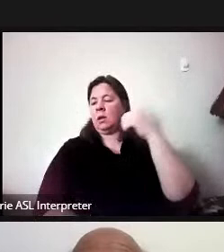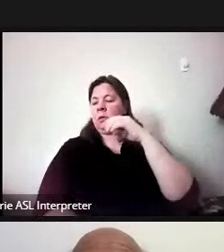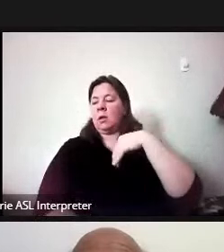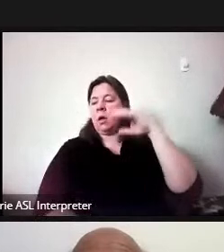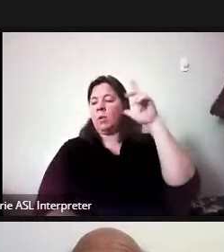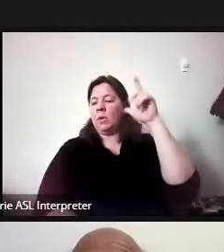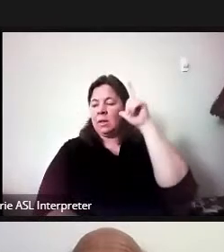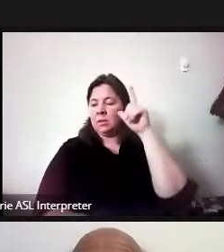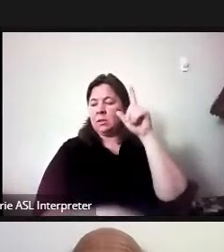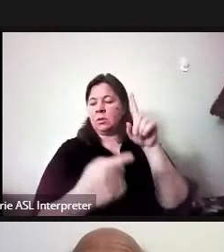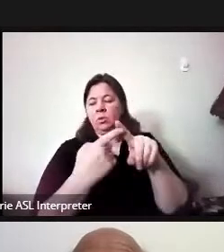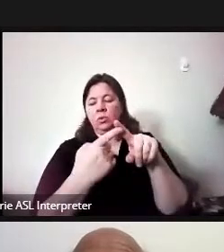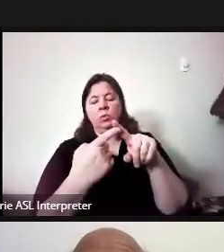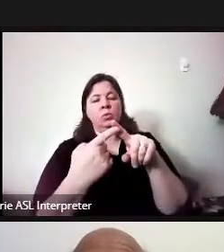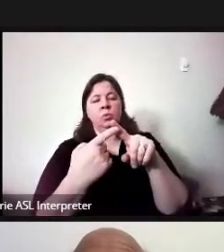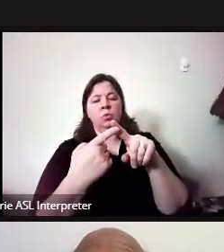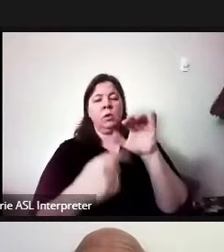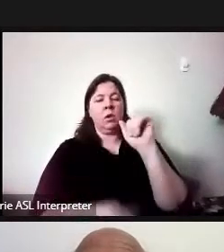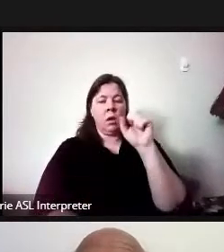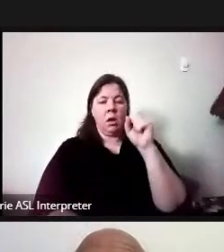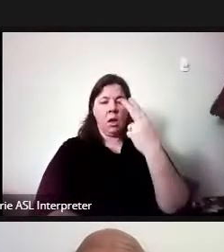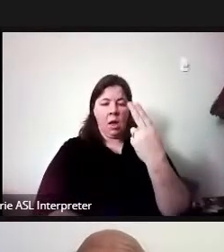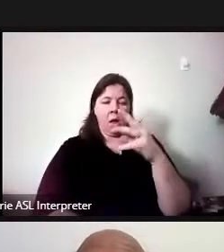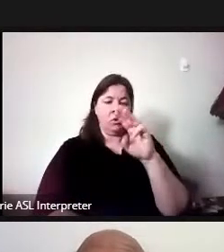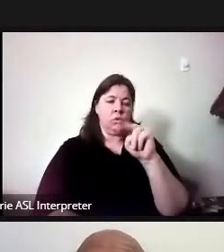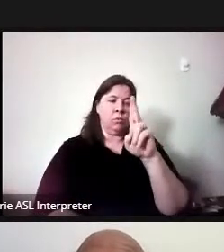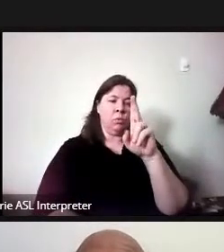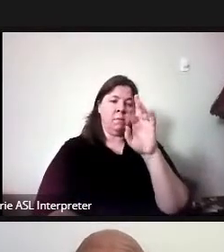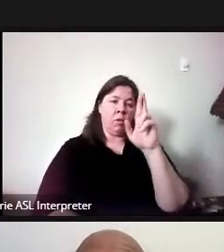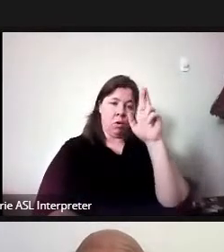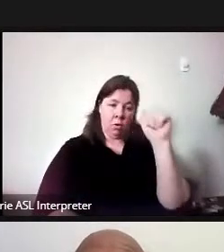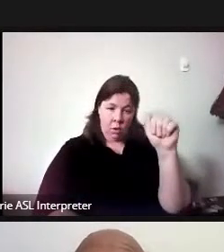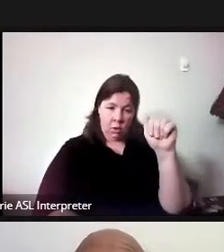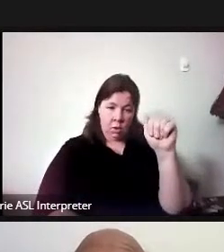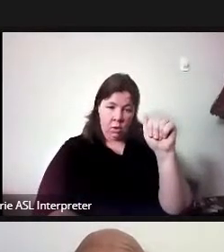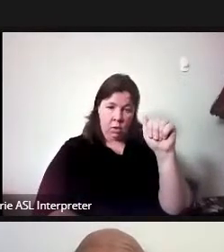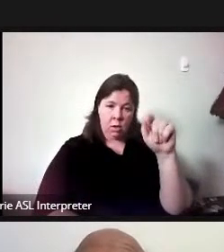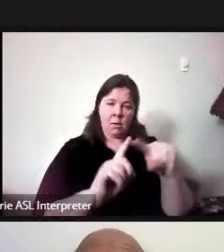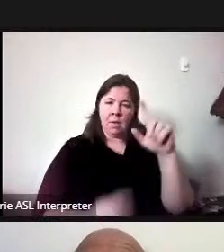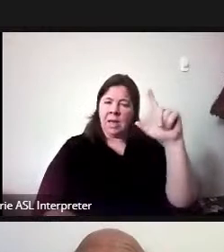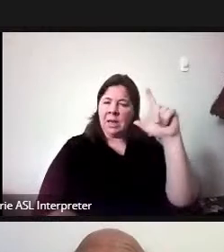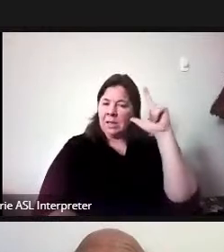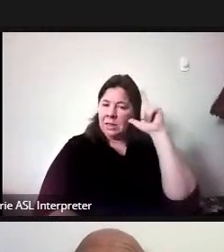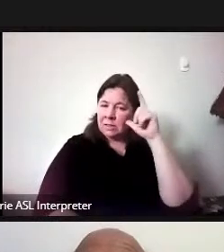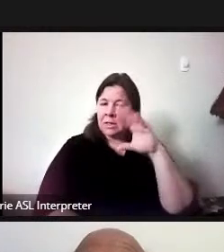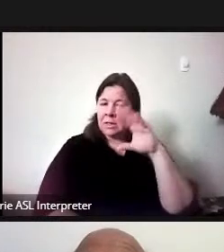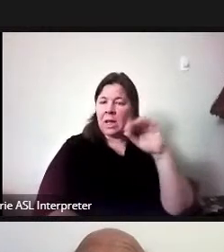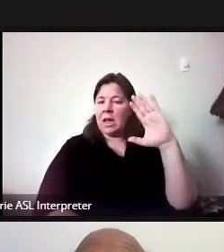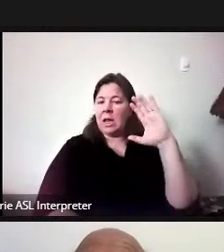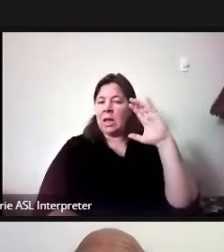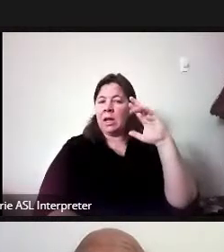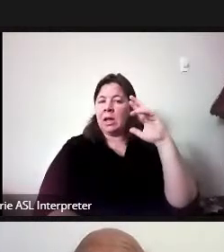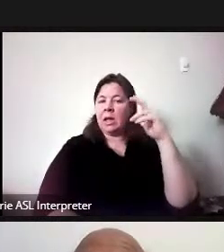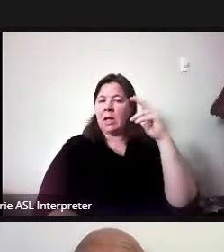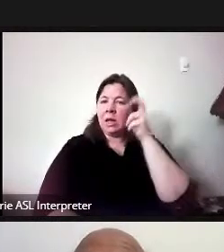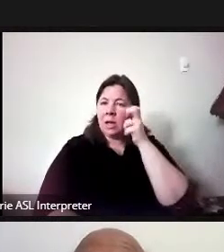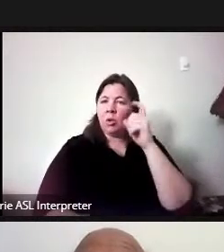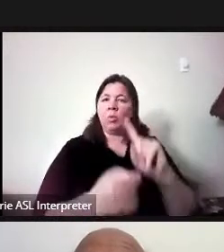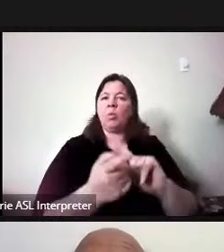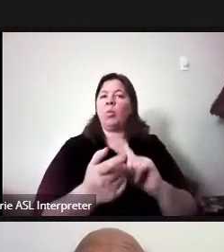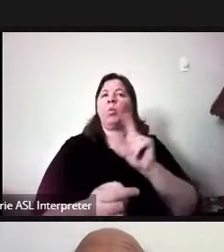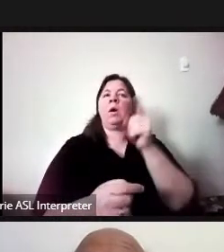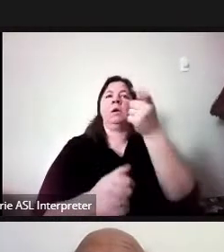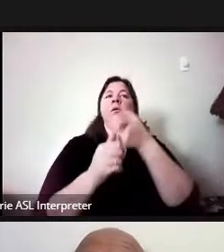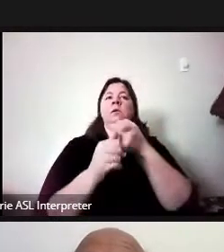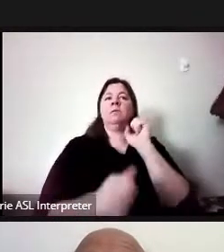Not even so much what he's saying per se, but just listening and hearing where it's coming from. And like you said,